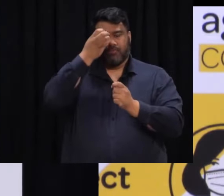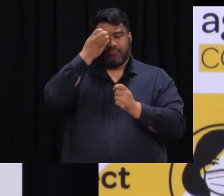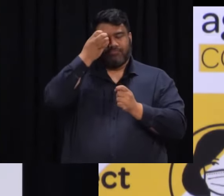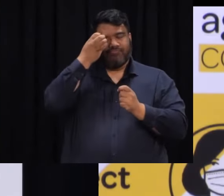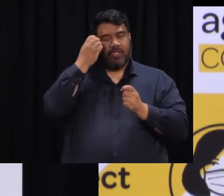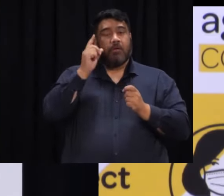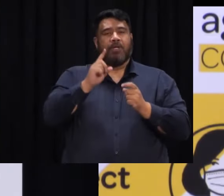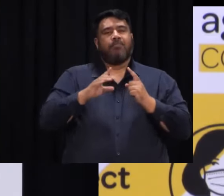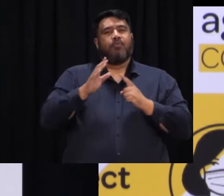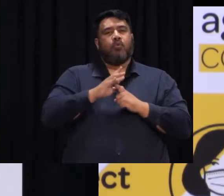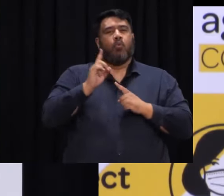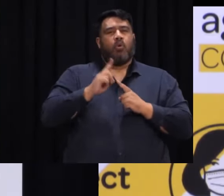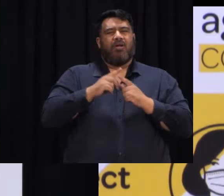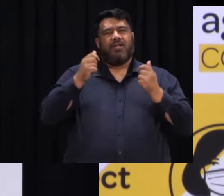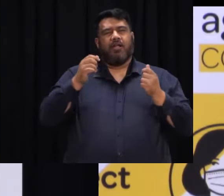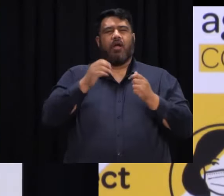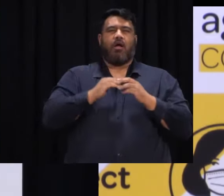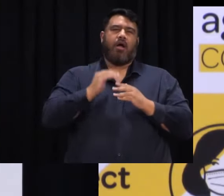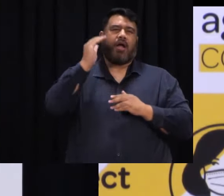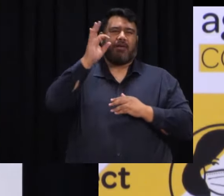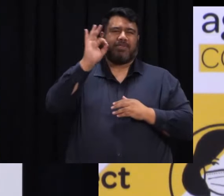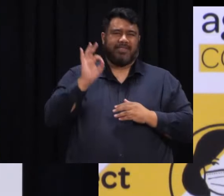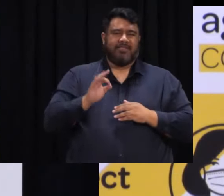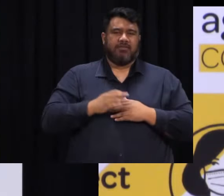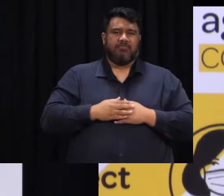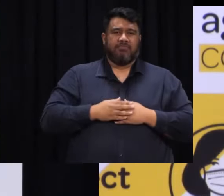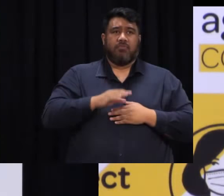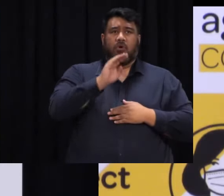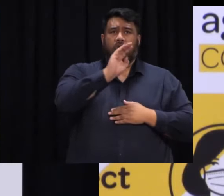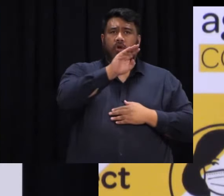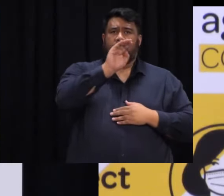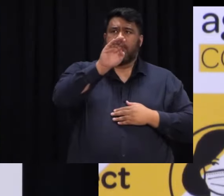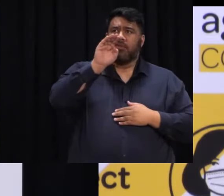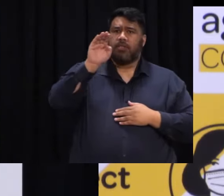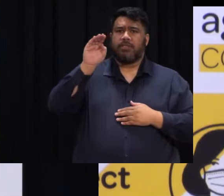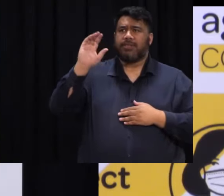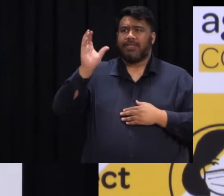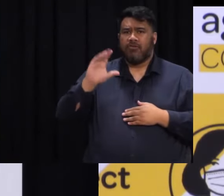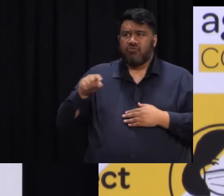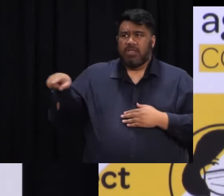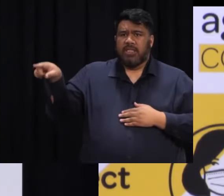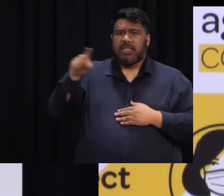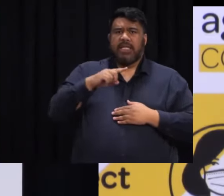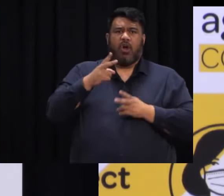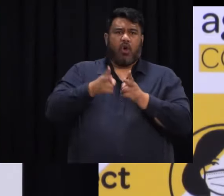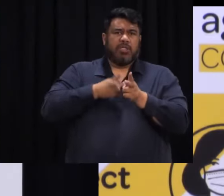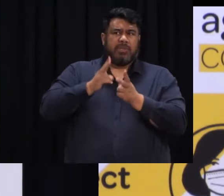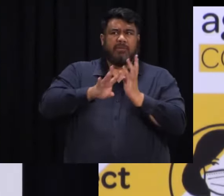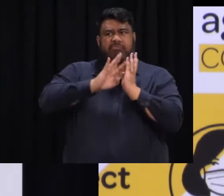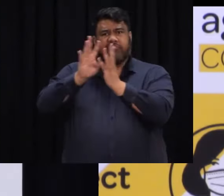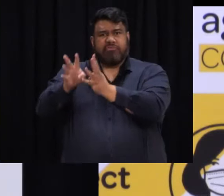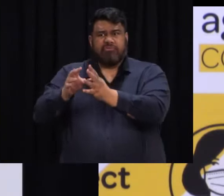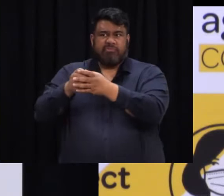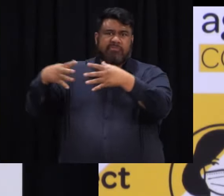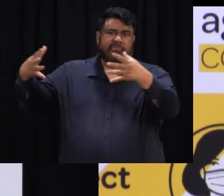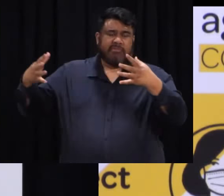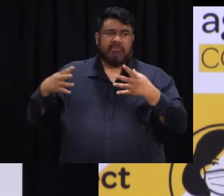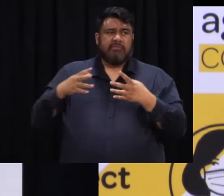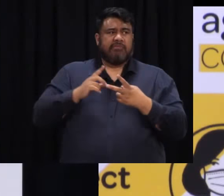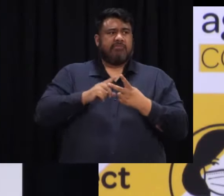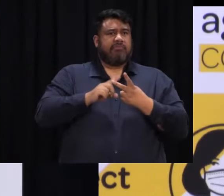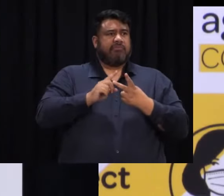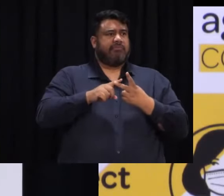of discussion overseas at the level of restrictions that are still in place and the level of hospitalisations where we have lower numbers.